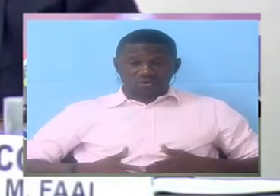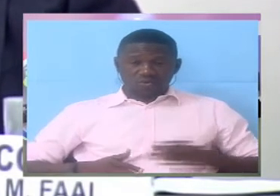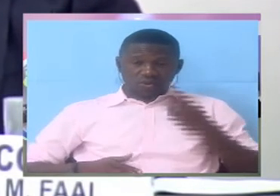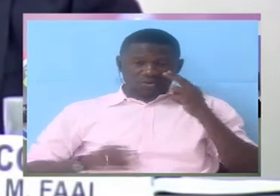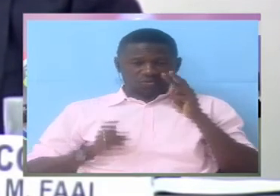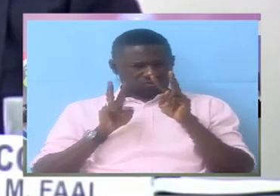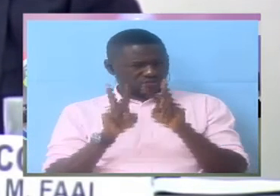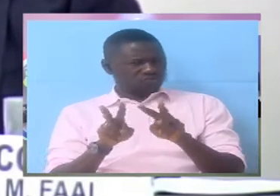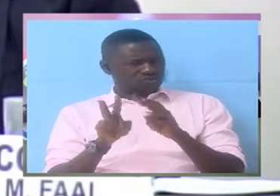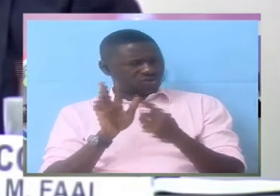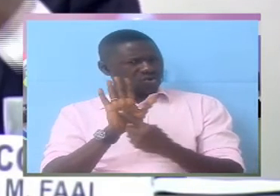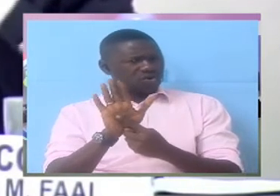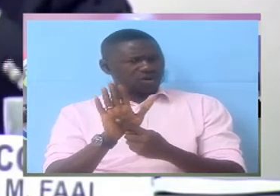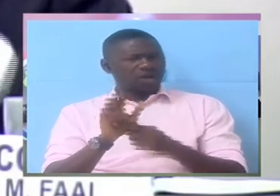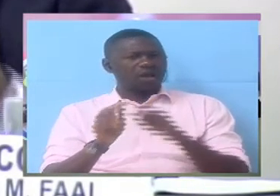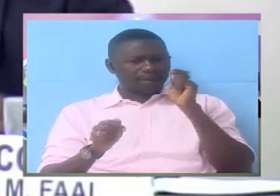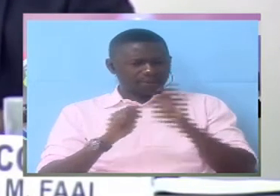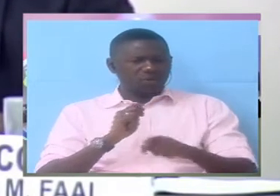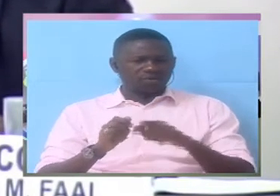were obtained from plastic.